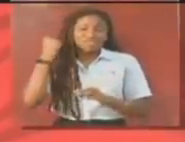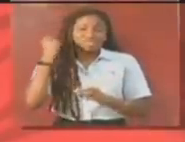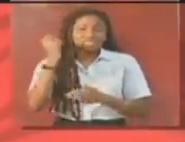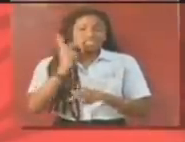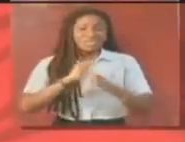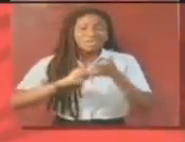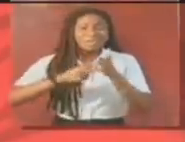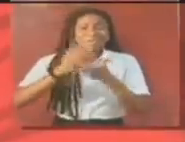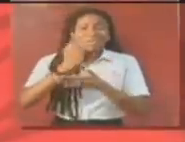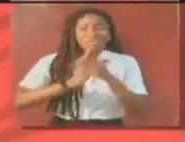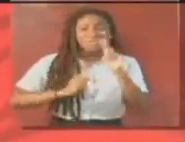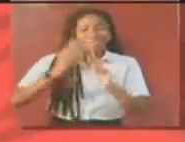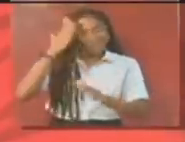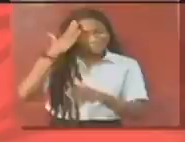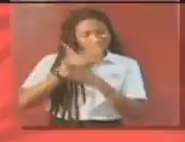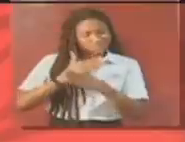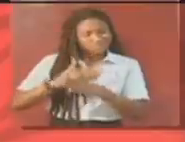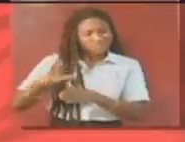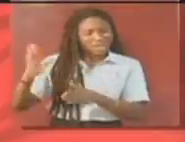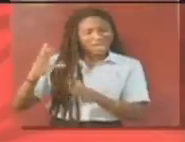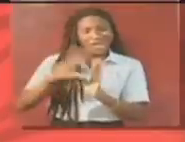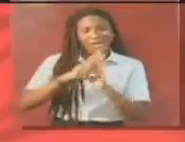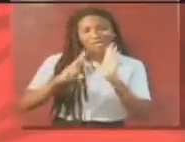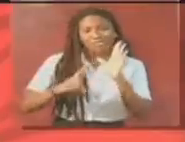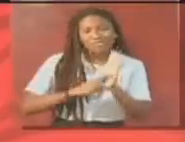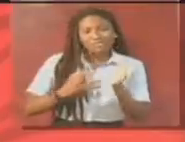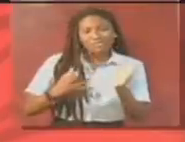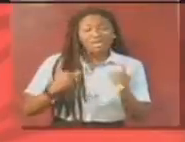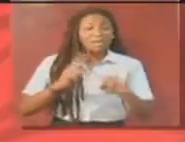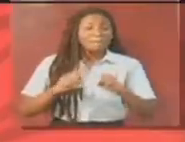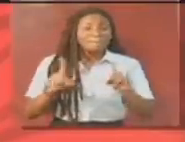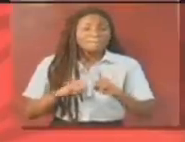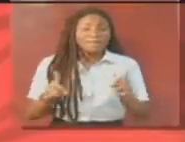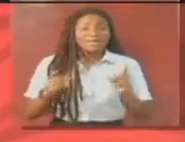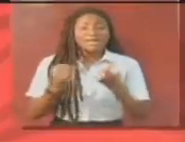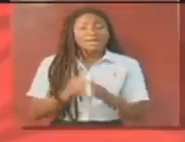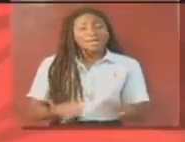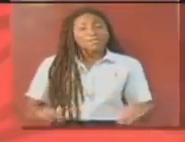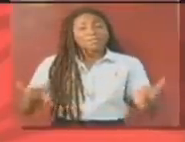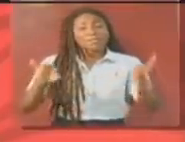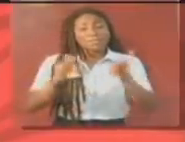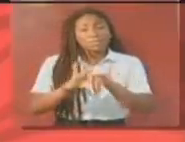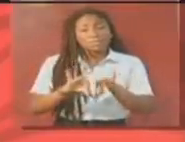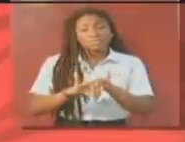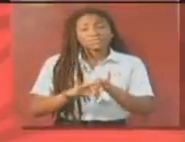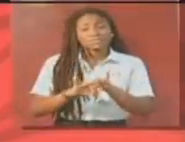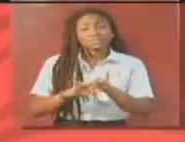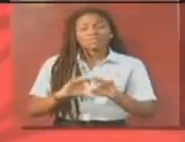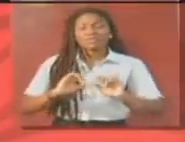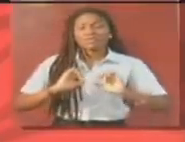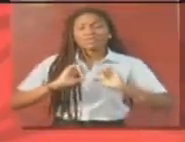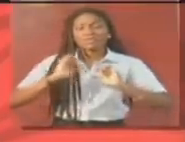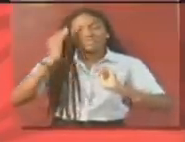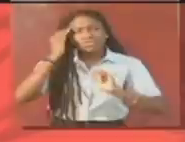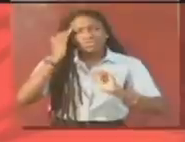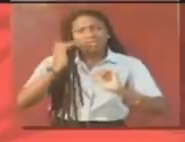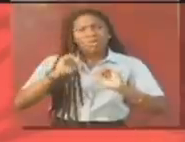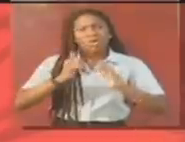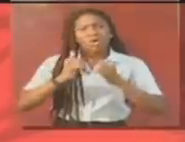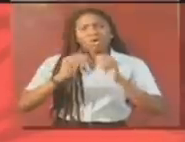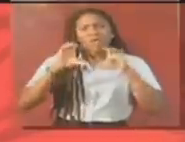behaviors. Accordingly, it is important for us to know how we can recognize the ongoing toll and how we can